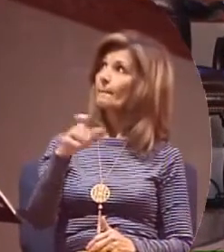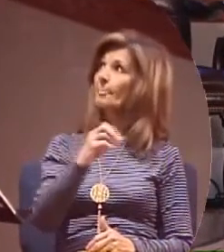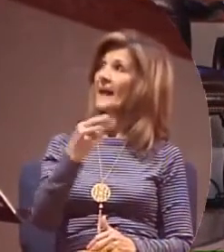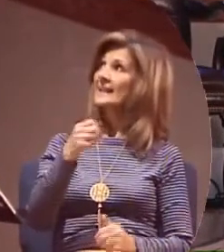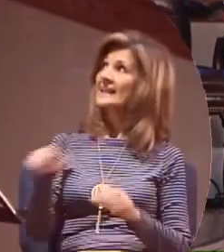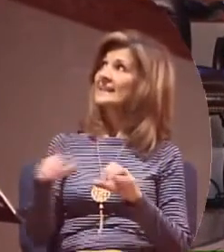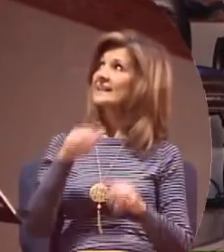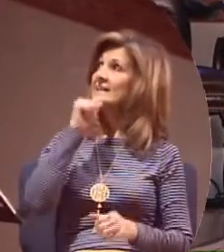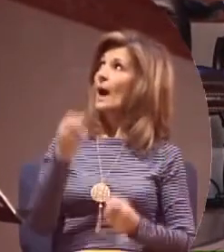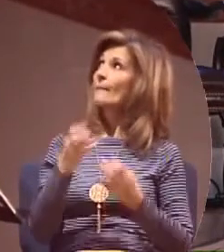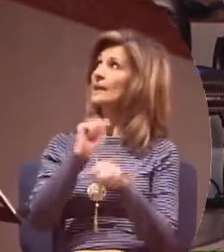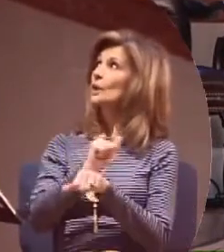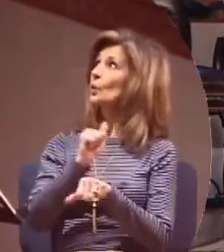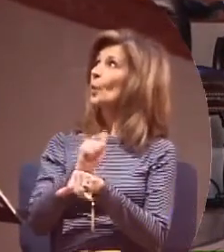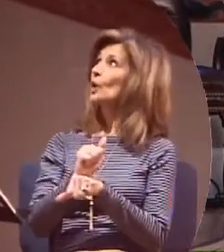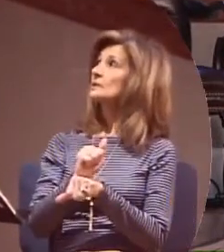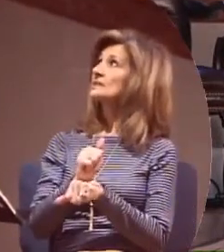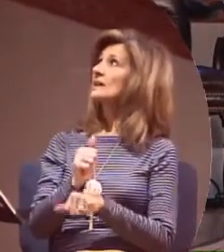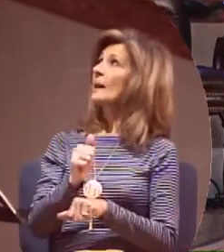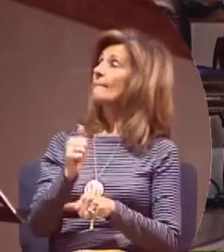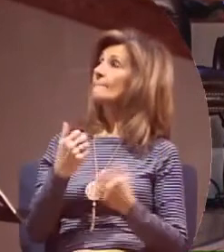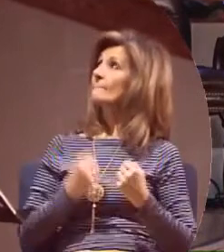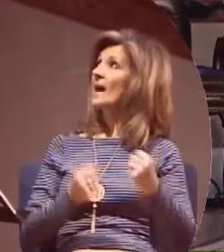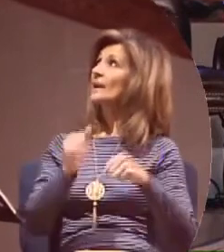did not many works there